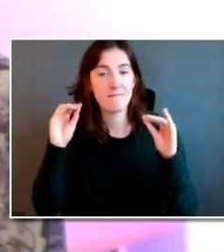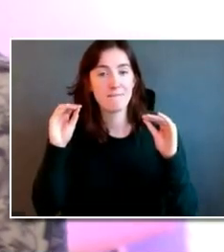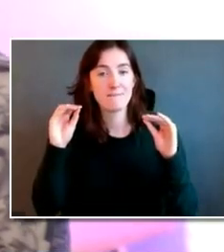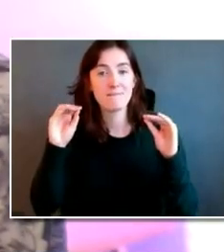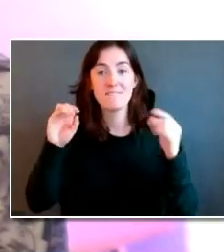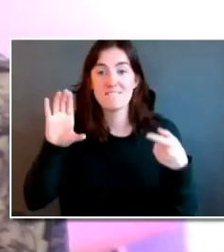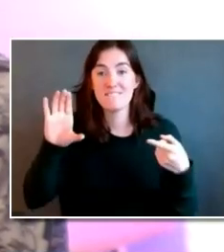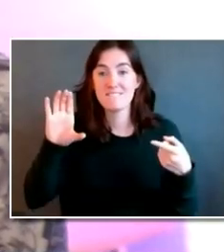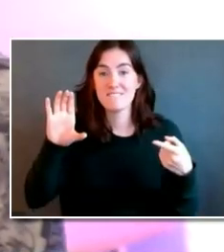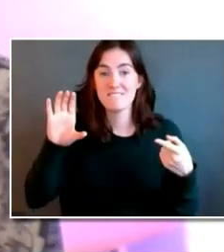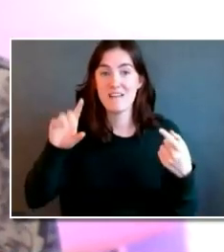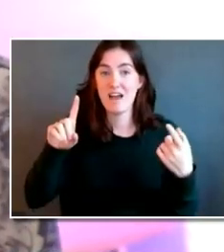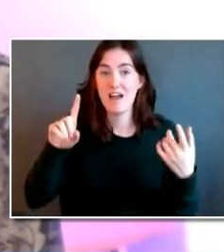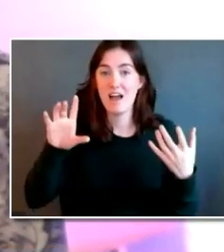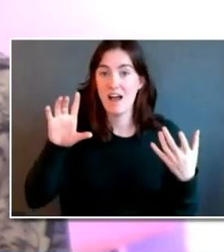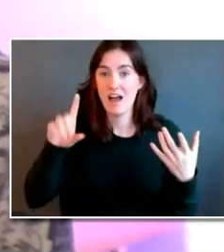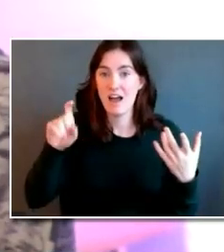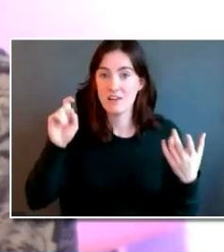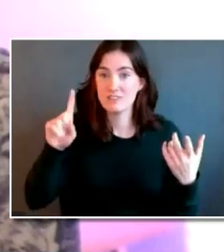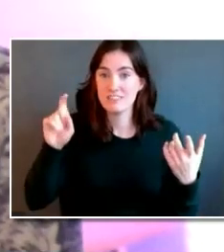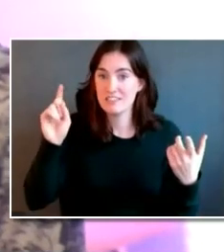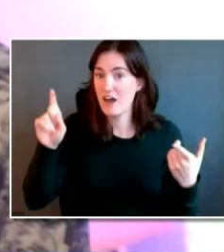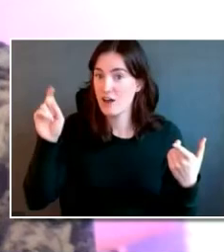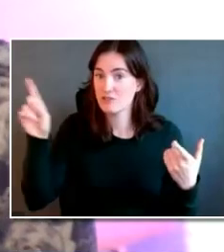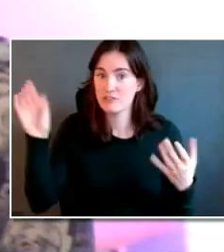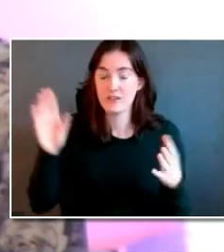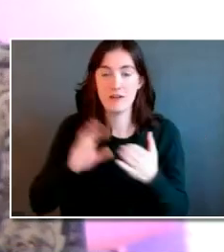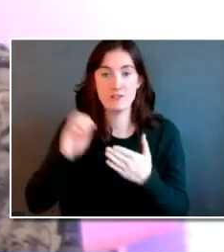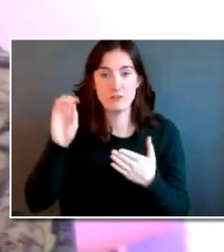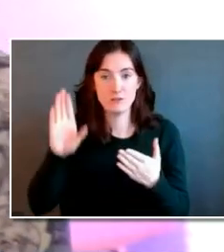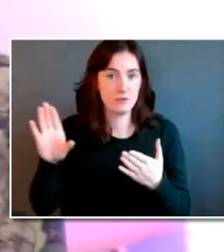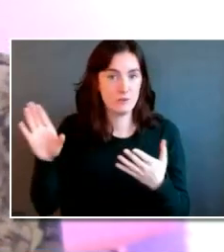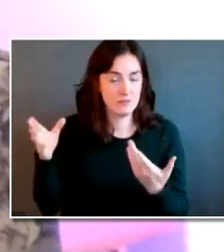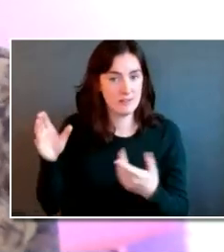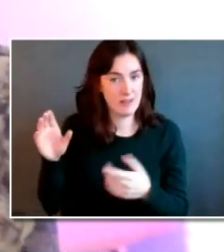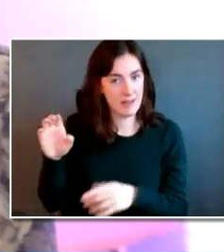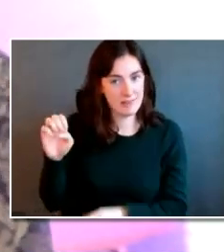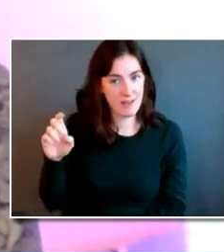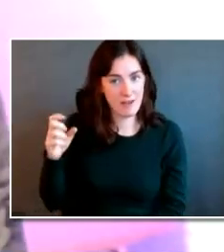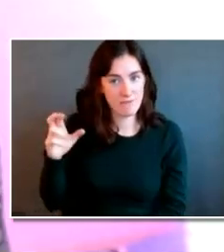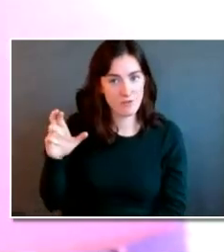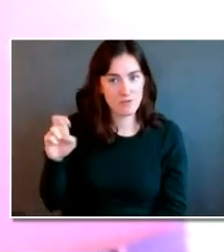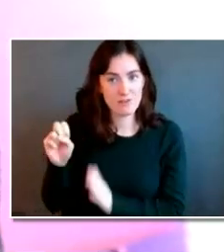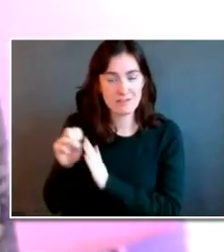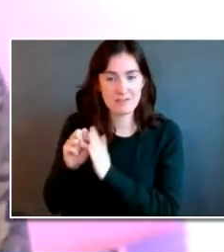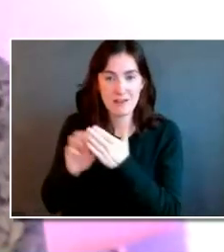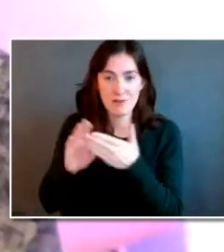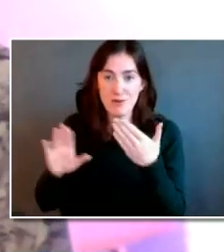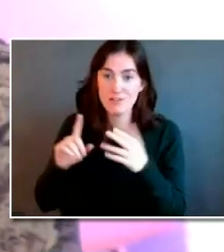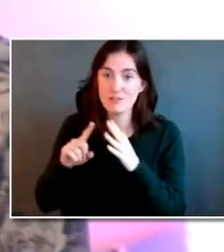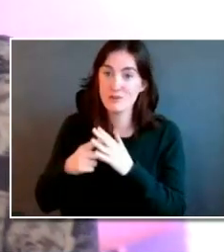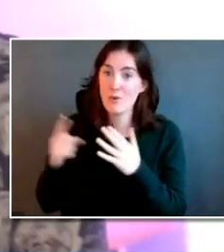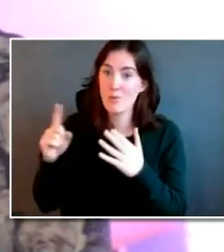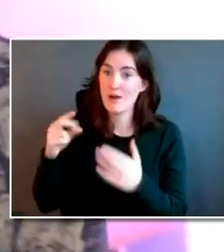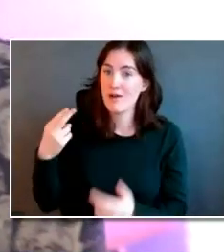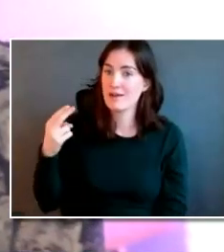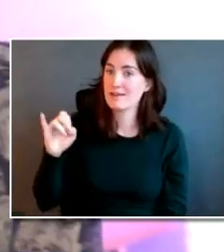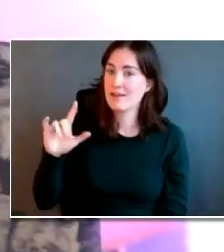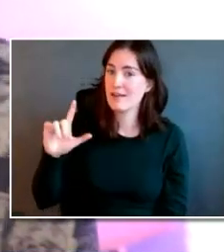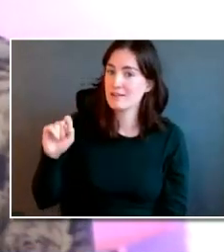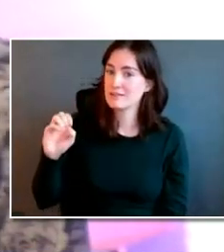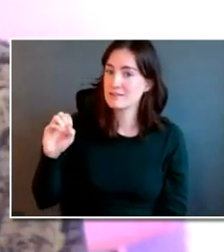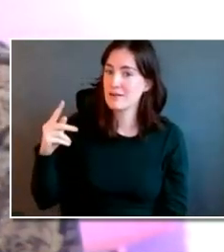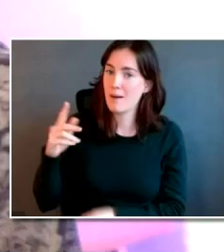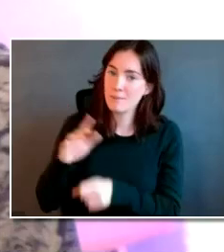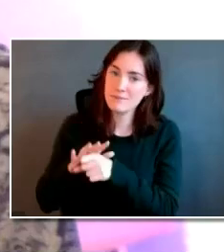50, hundreds and hundreds of students at the Evergreen State College, and it started in the Hilltop neighborhood where I grew up, and it